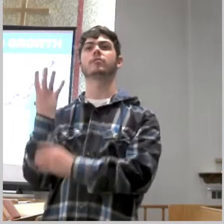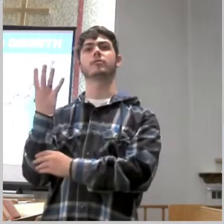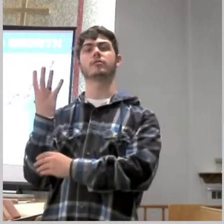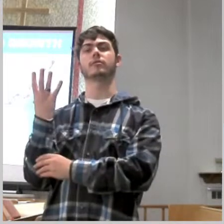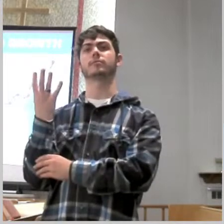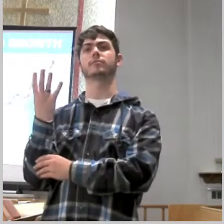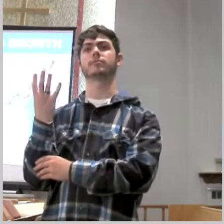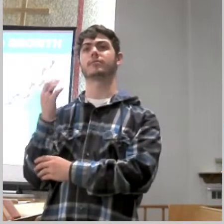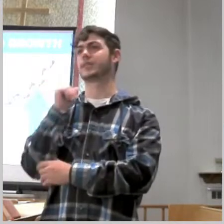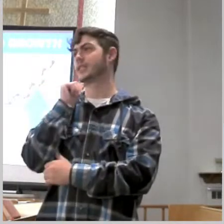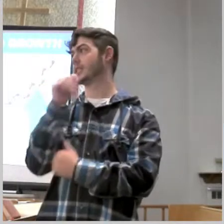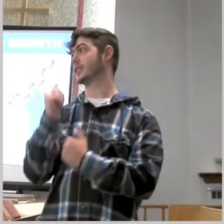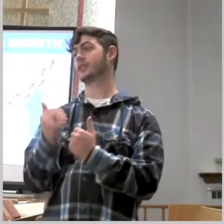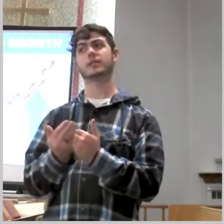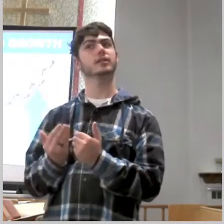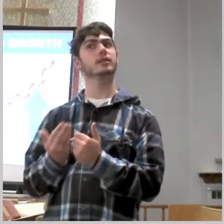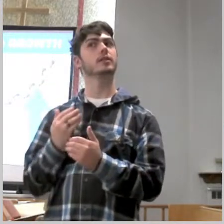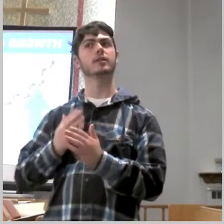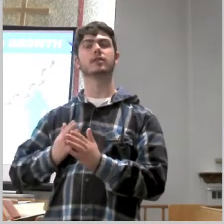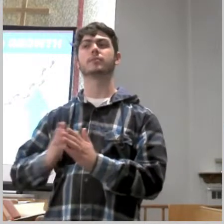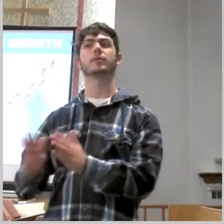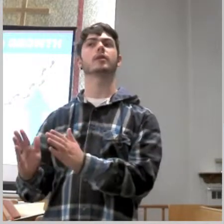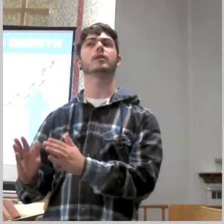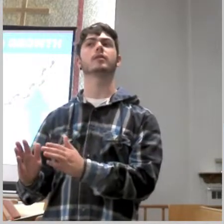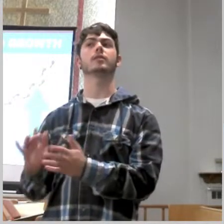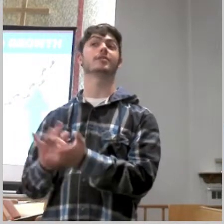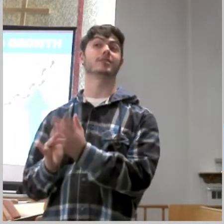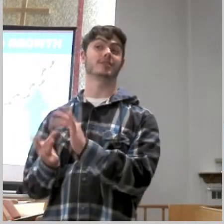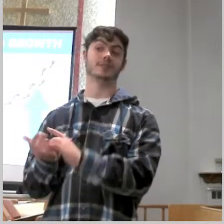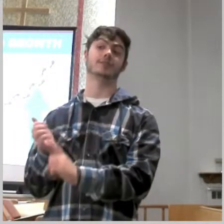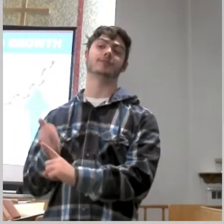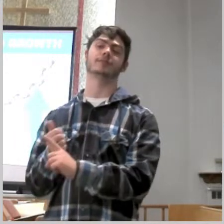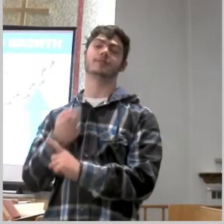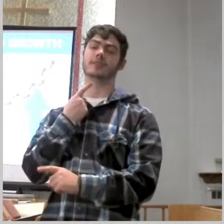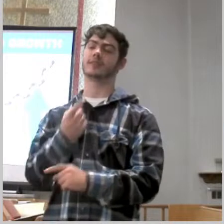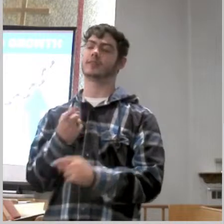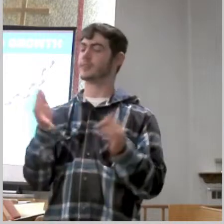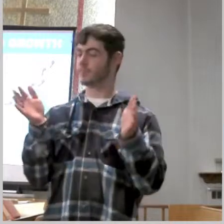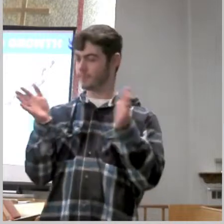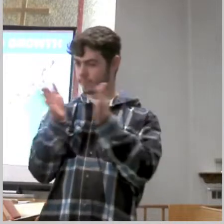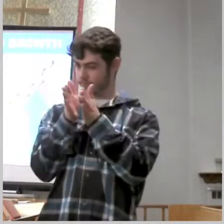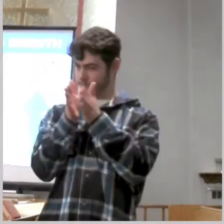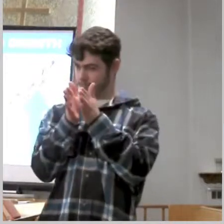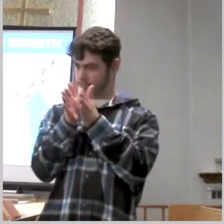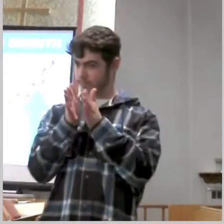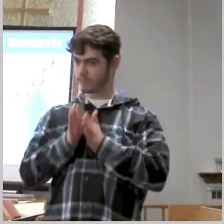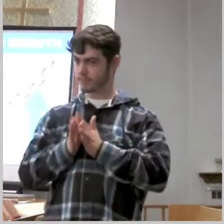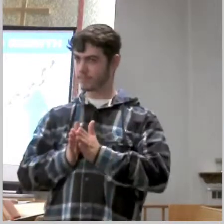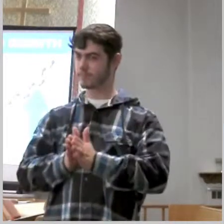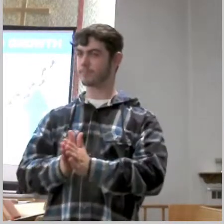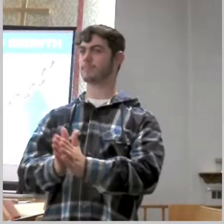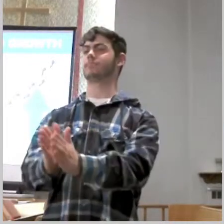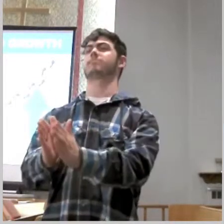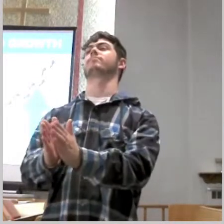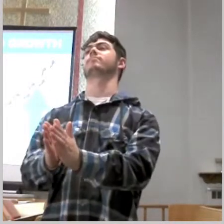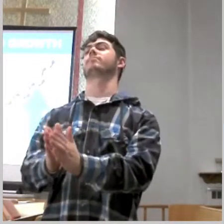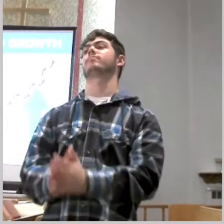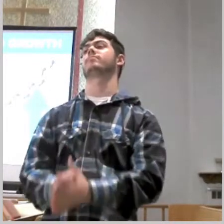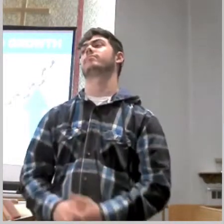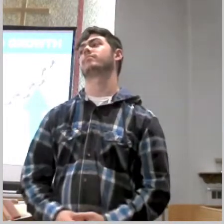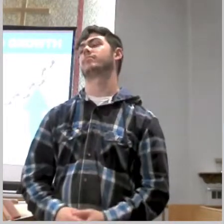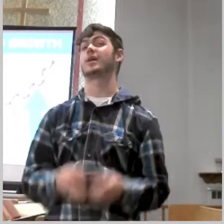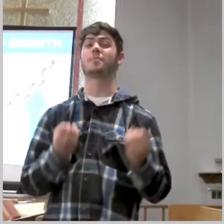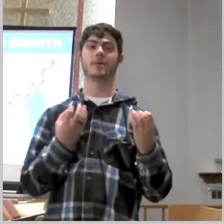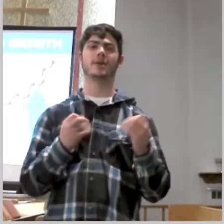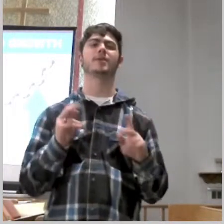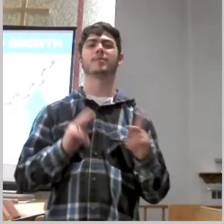path, but it's hard and it's narrow, as Jesus himself said. It's the broad path, the easy path that many